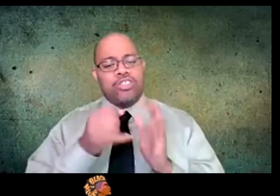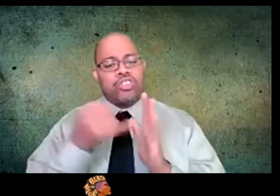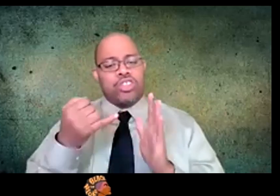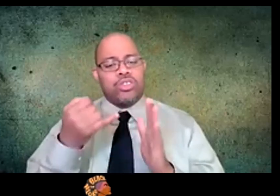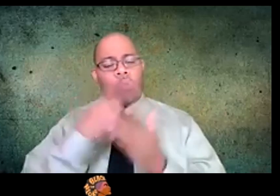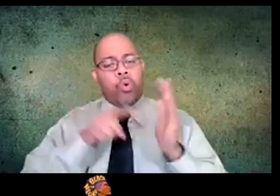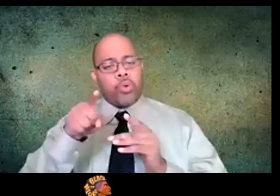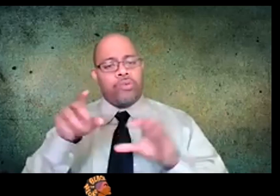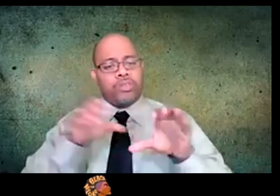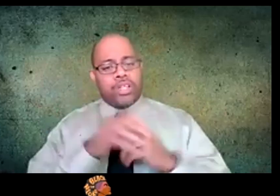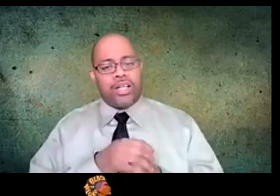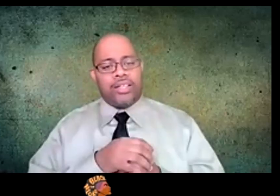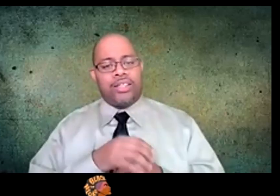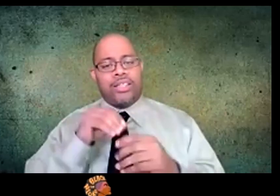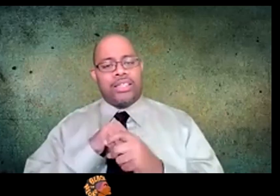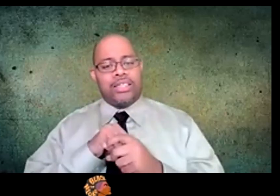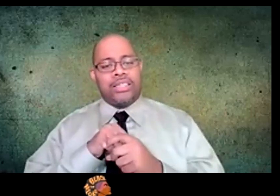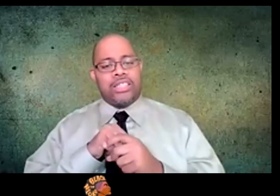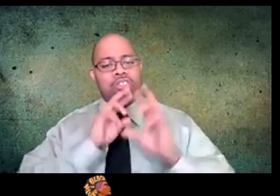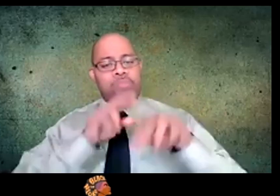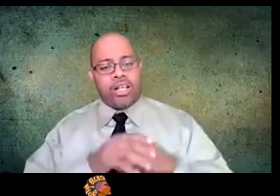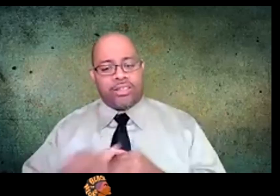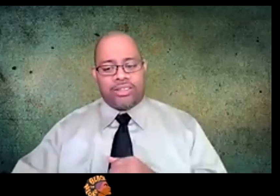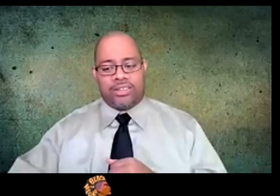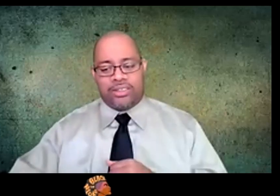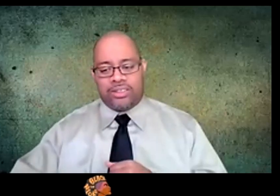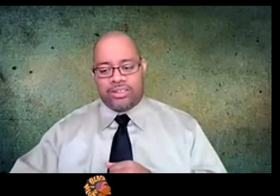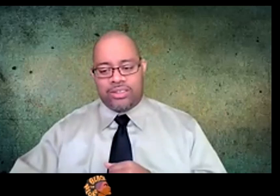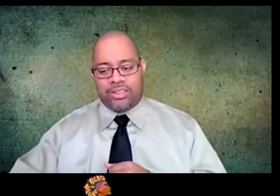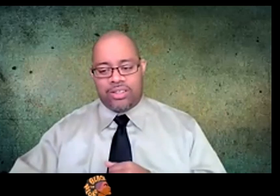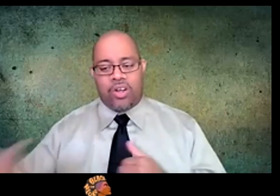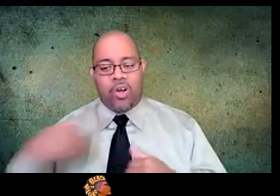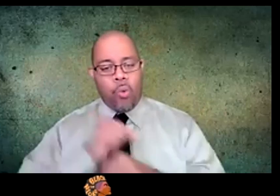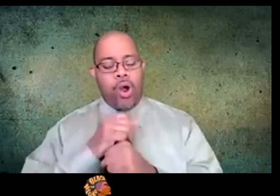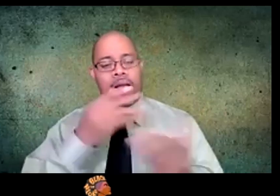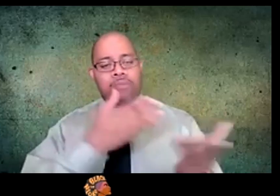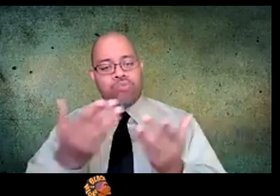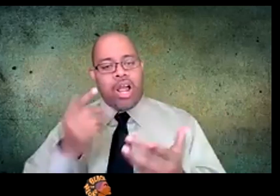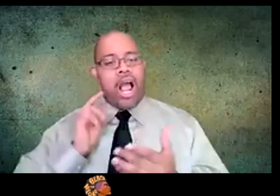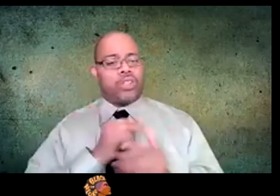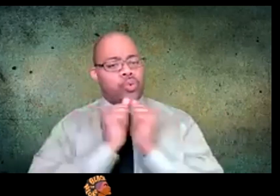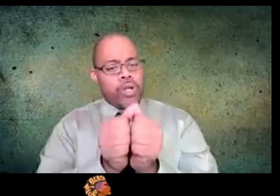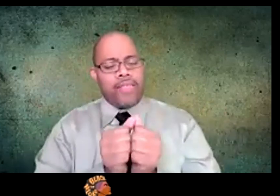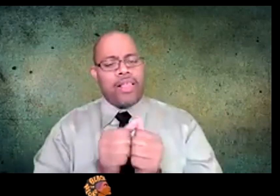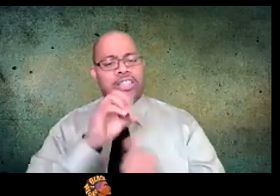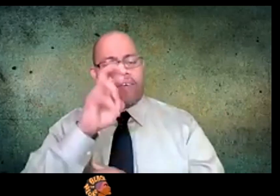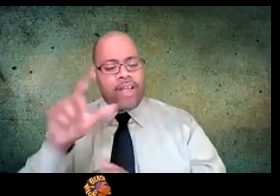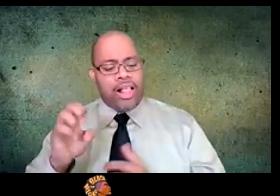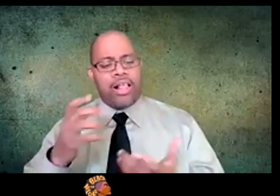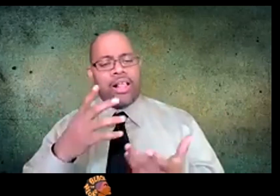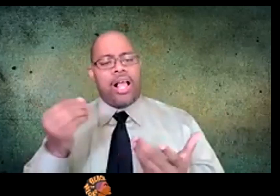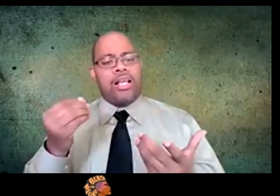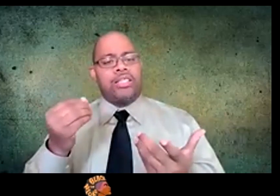done in response to our work and really bringing us together as Cerevel and Black Neuro. So